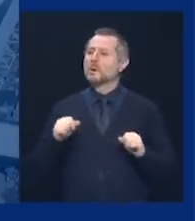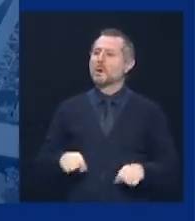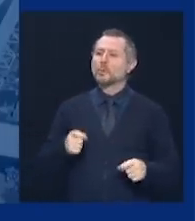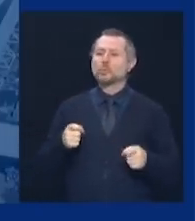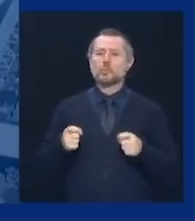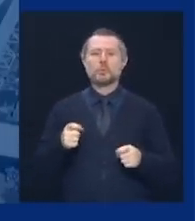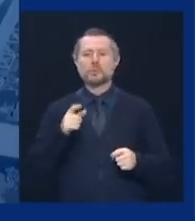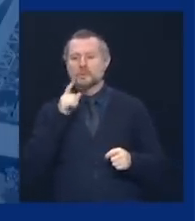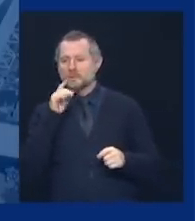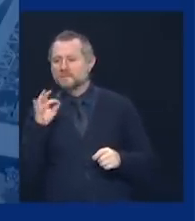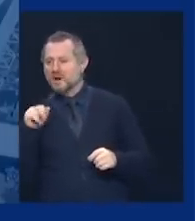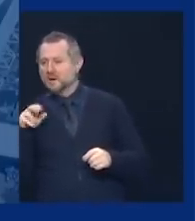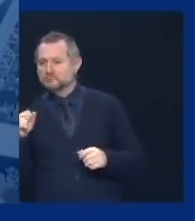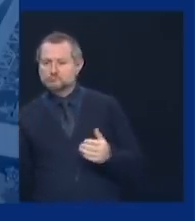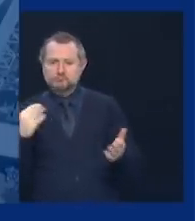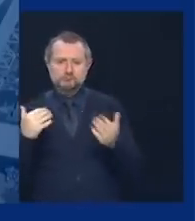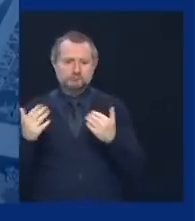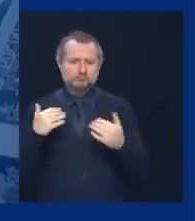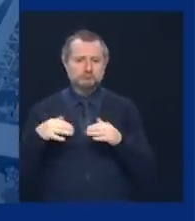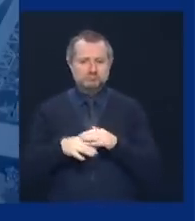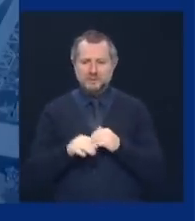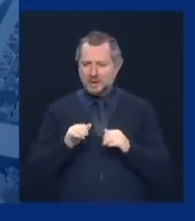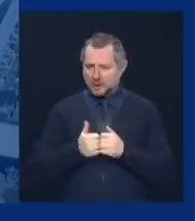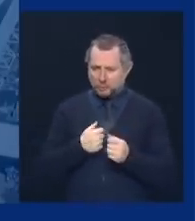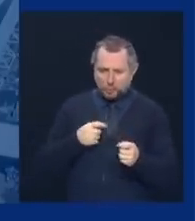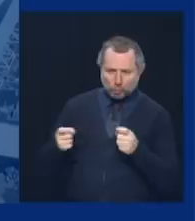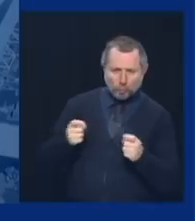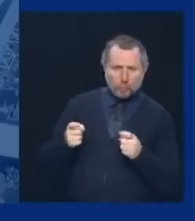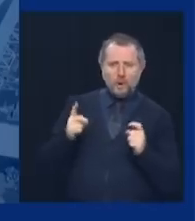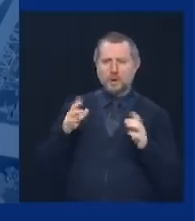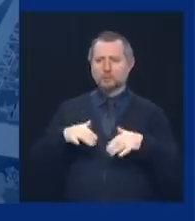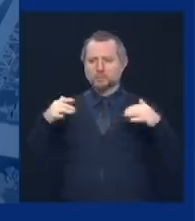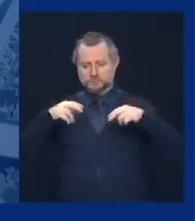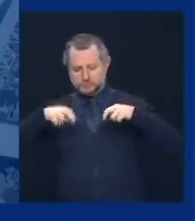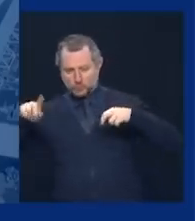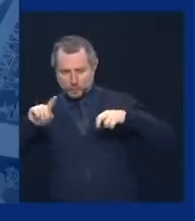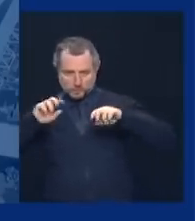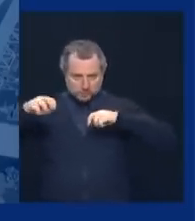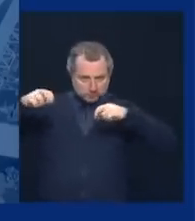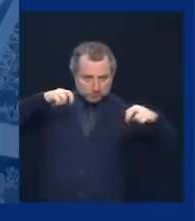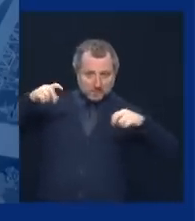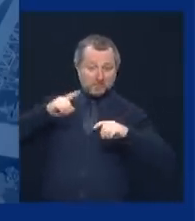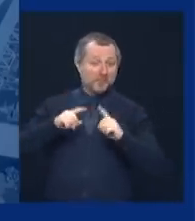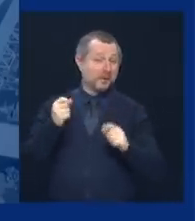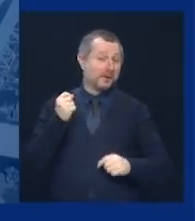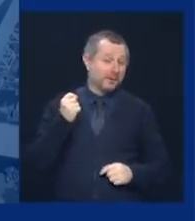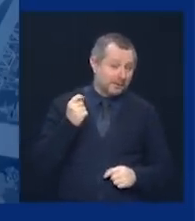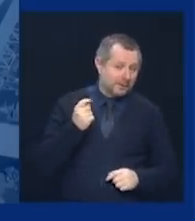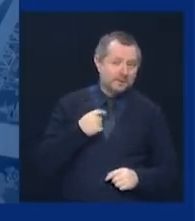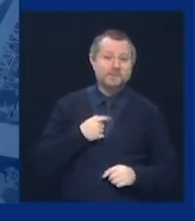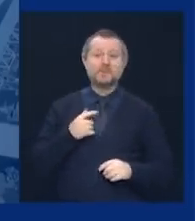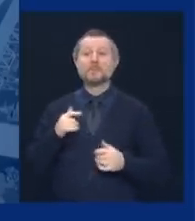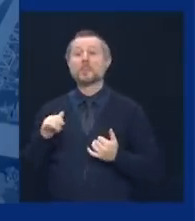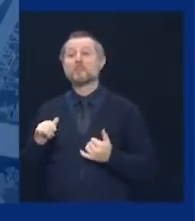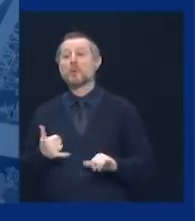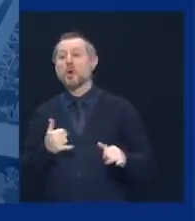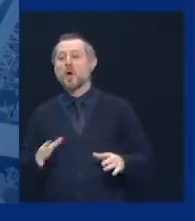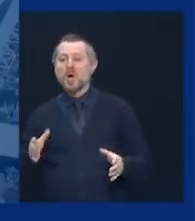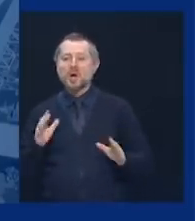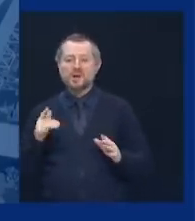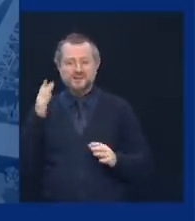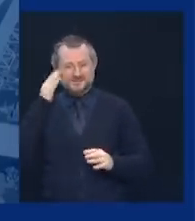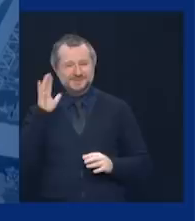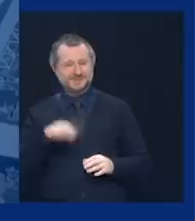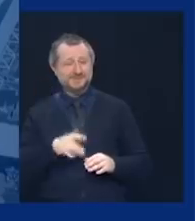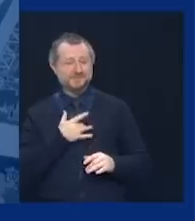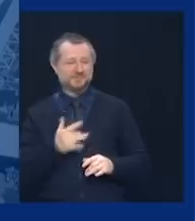can control other factors as well dealing with the stadium. But the ancillary events, the parties, are where this virus can spread.